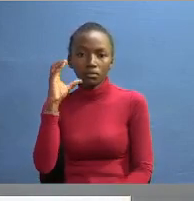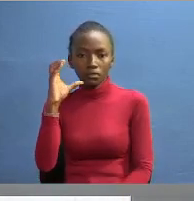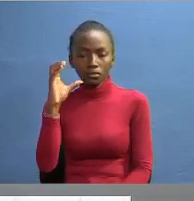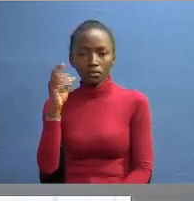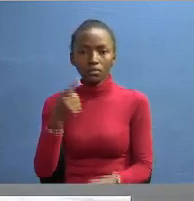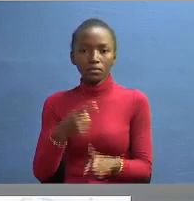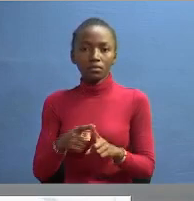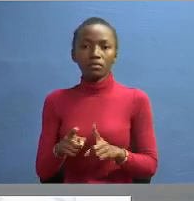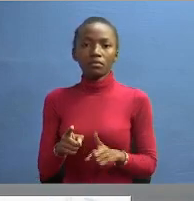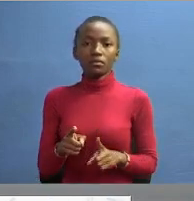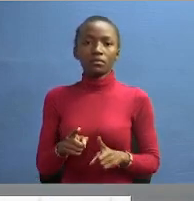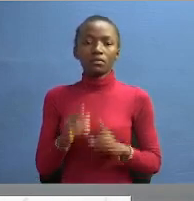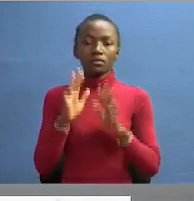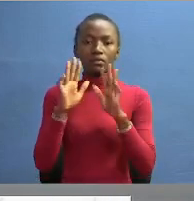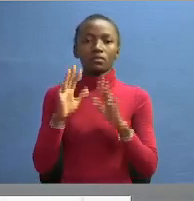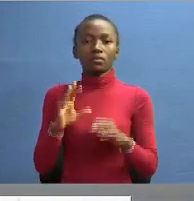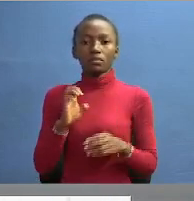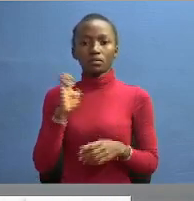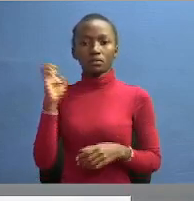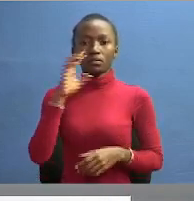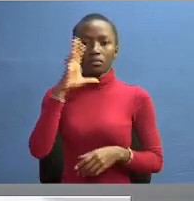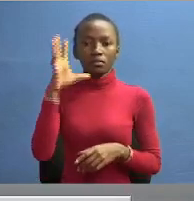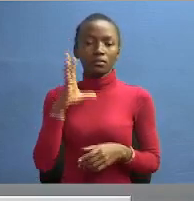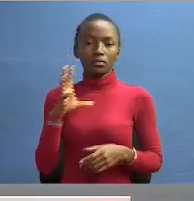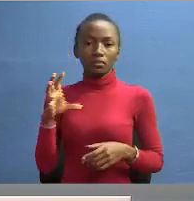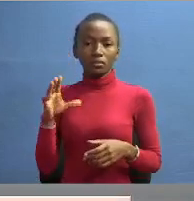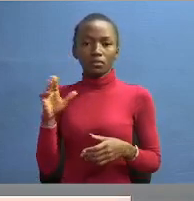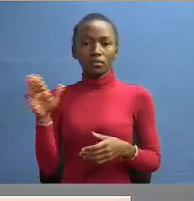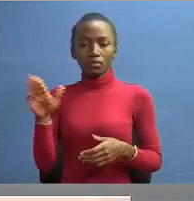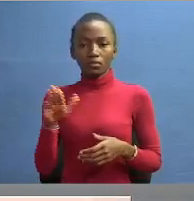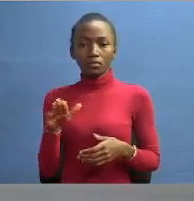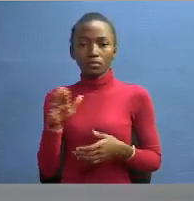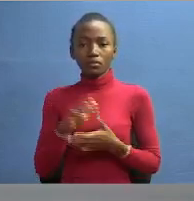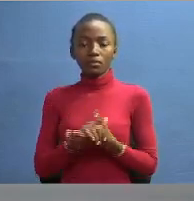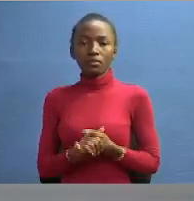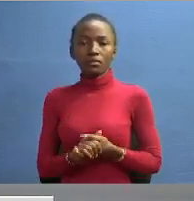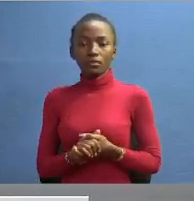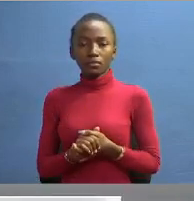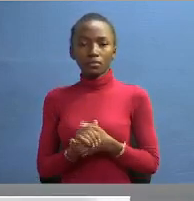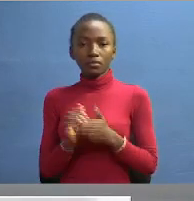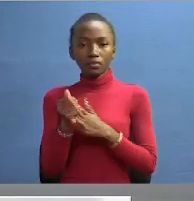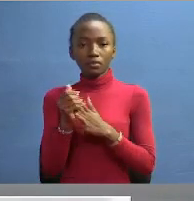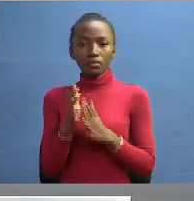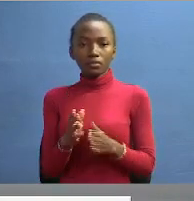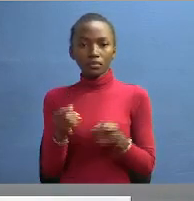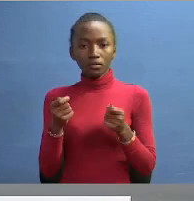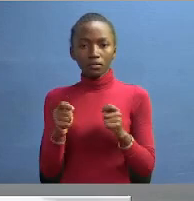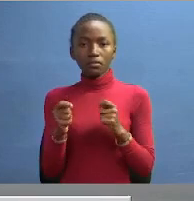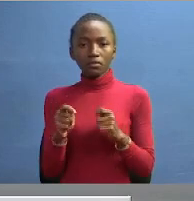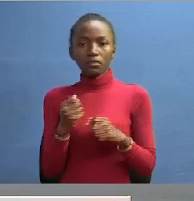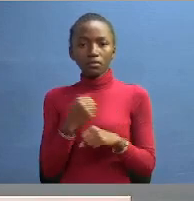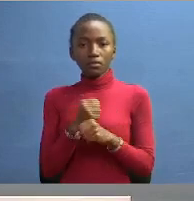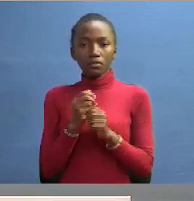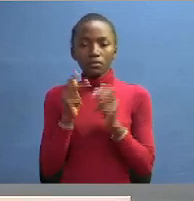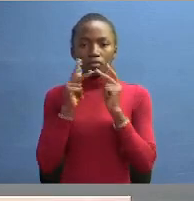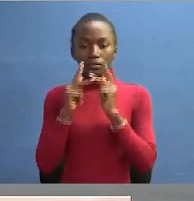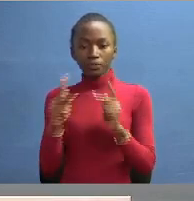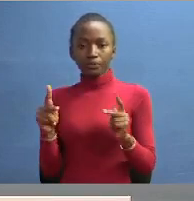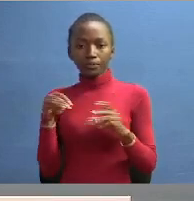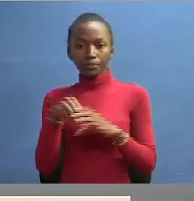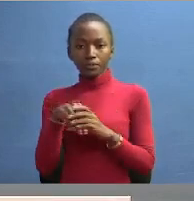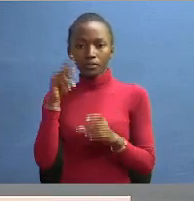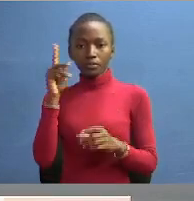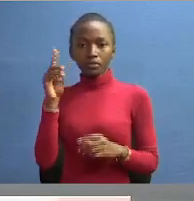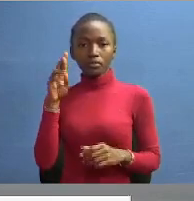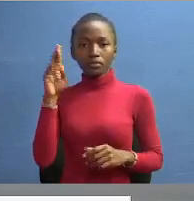East African bloc. So in as much as yes, the leaders are trying to ensure that peace prevails in the region, is